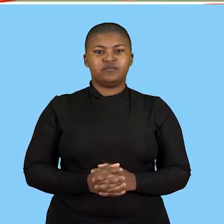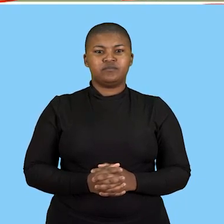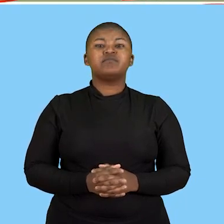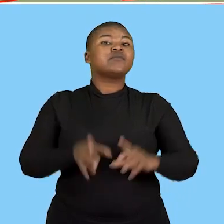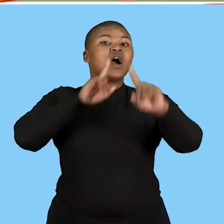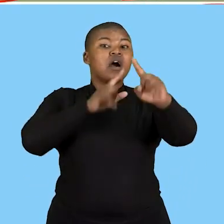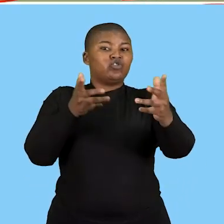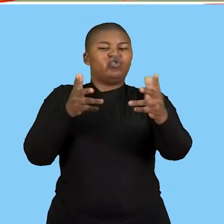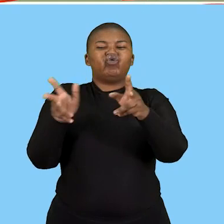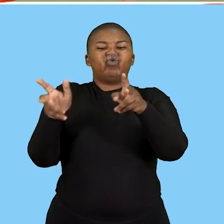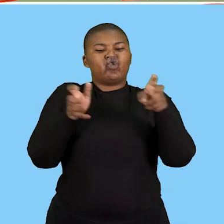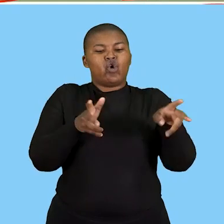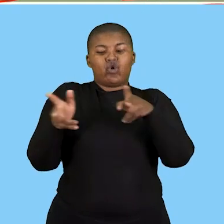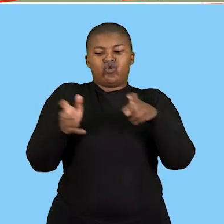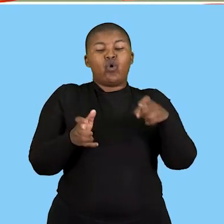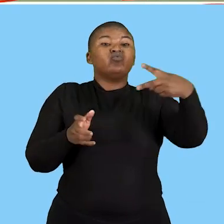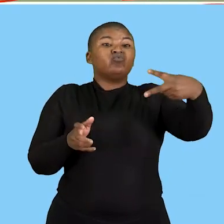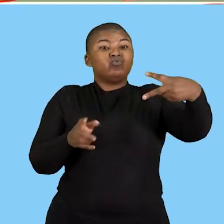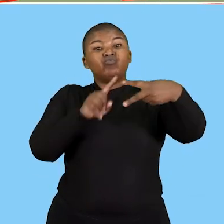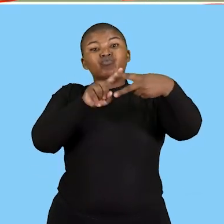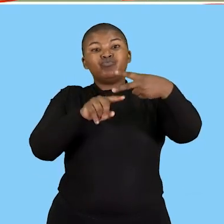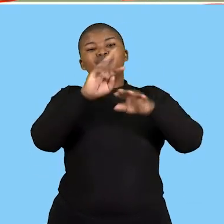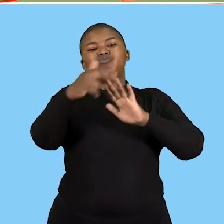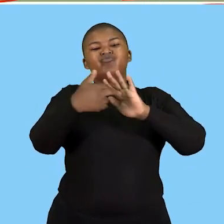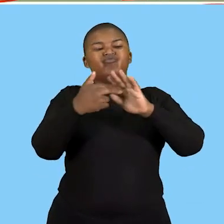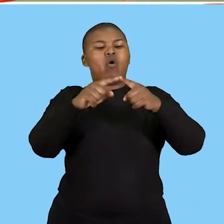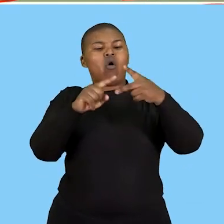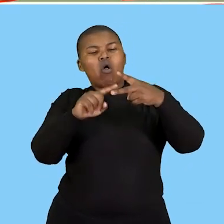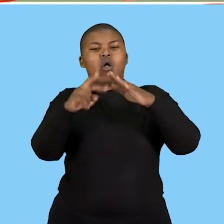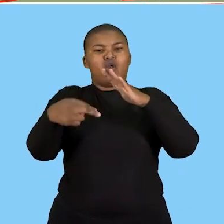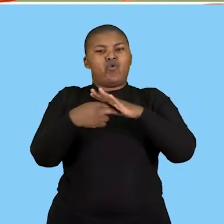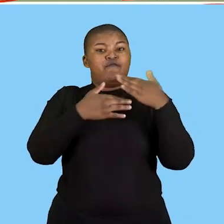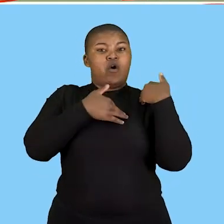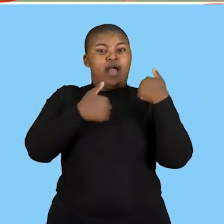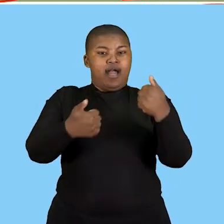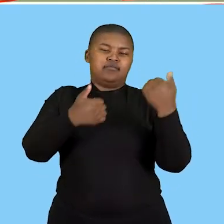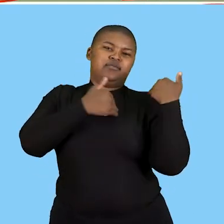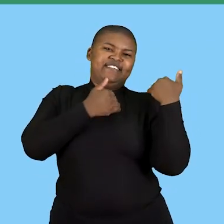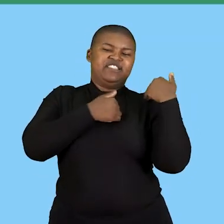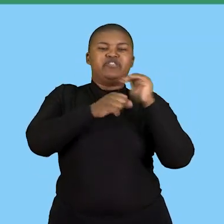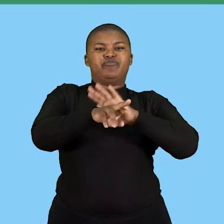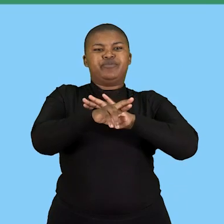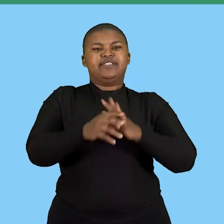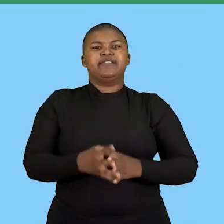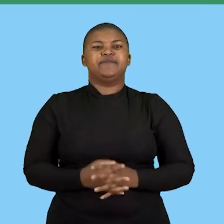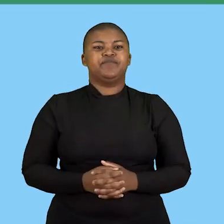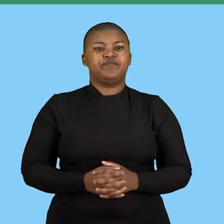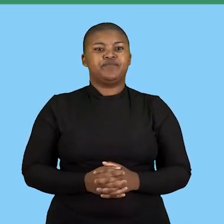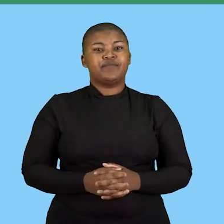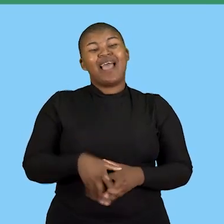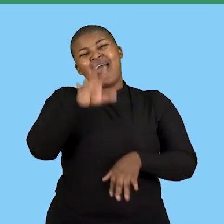Then that is how you code your 2 roles of health and safety representatives.